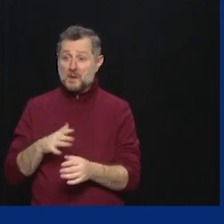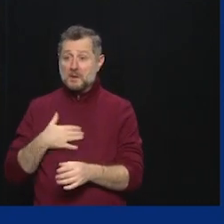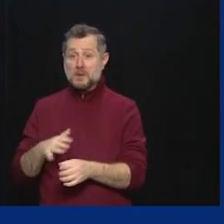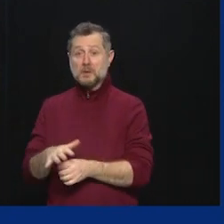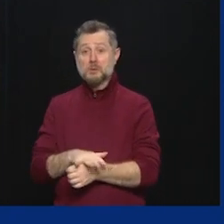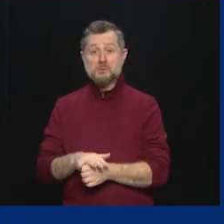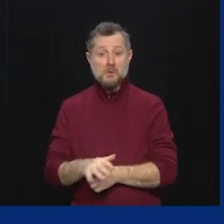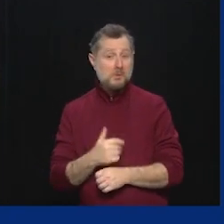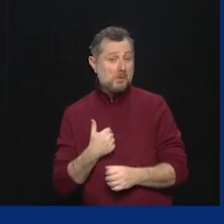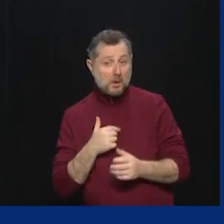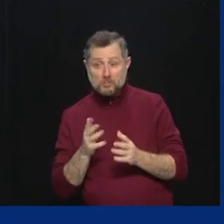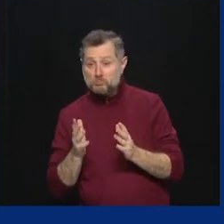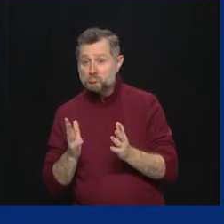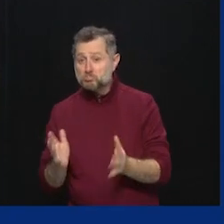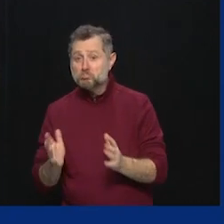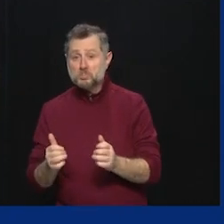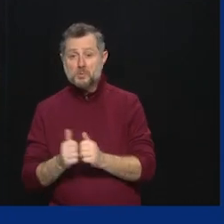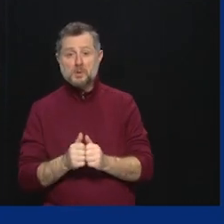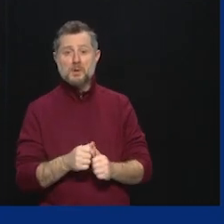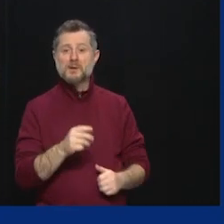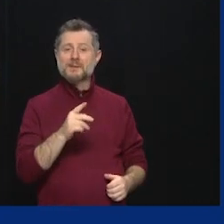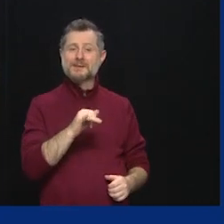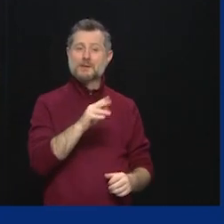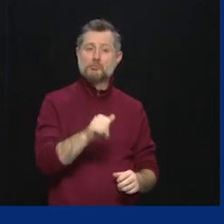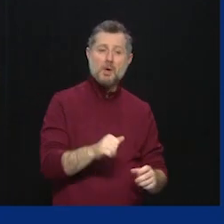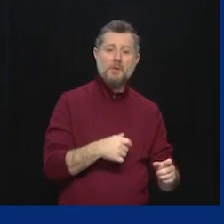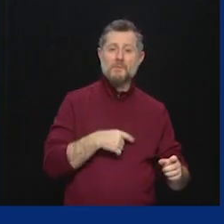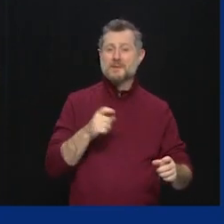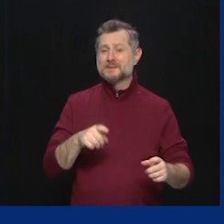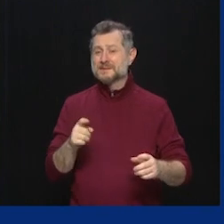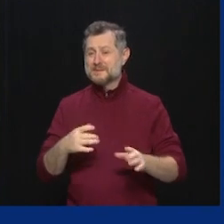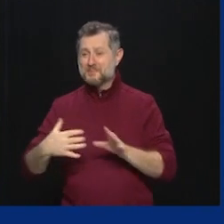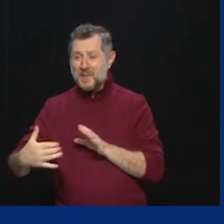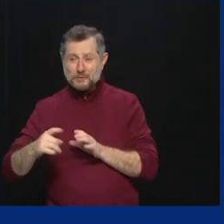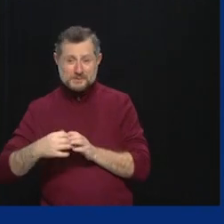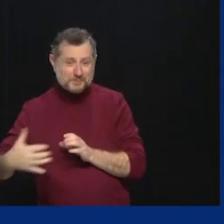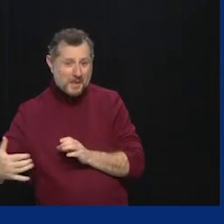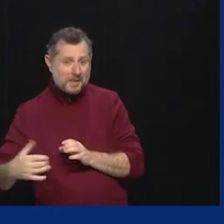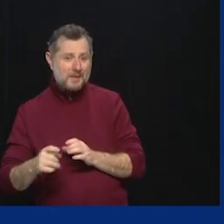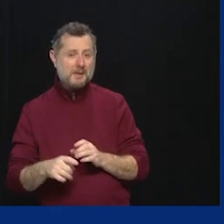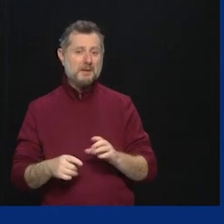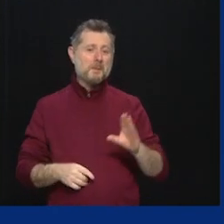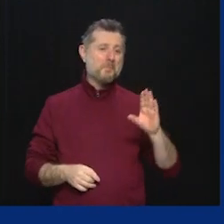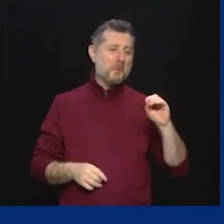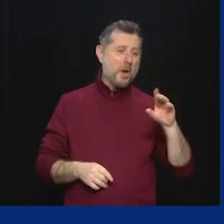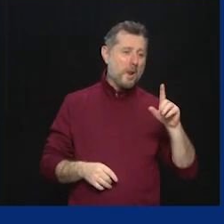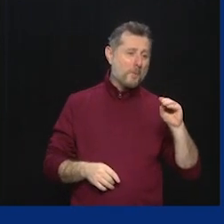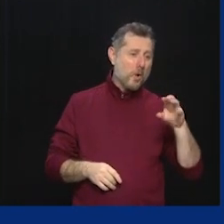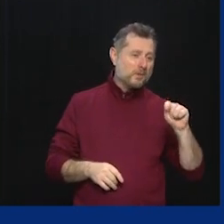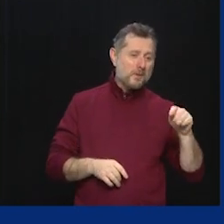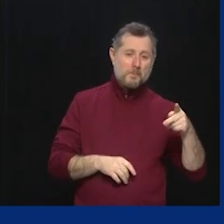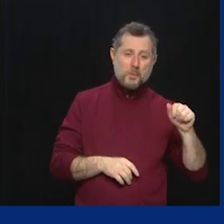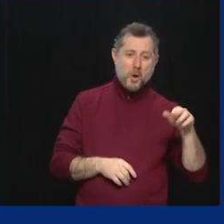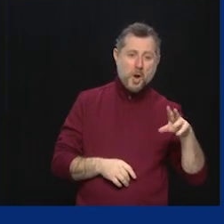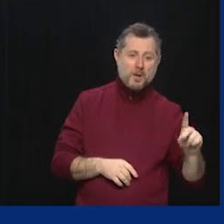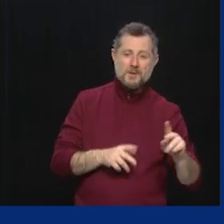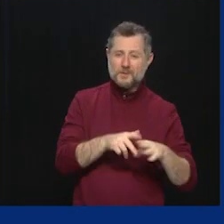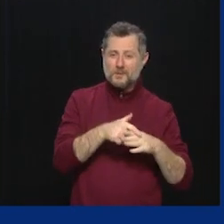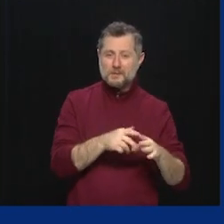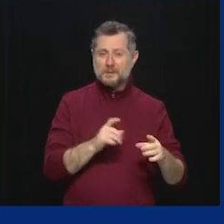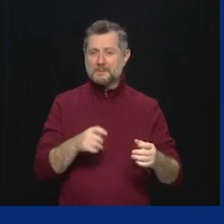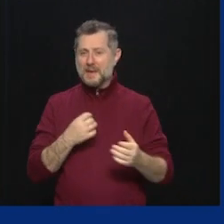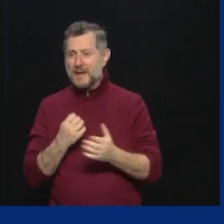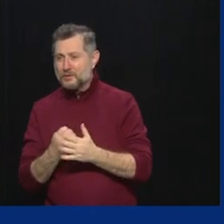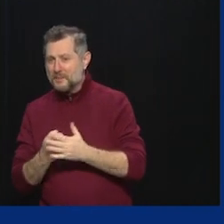to expand and modernize Belmont Park and the need to make sure that we generate economic development in the area, and the need to